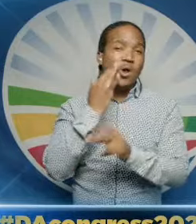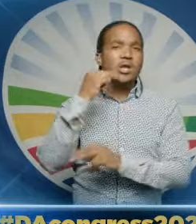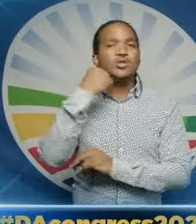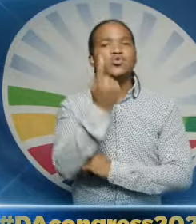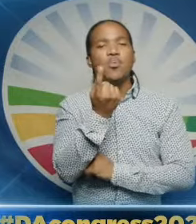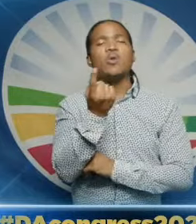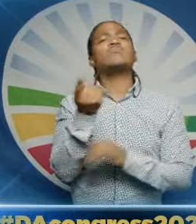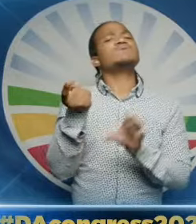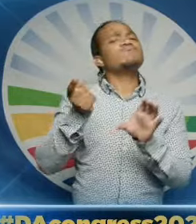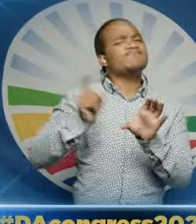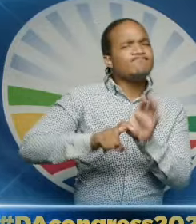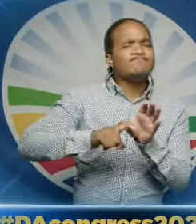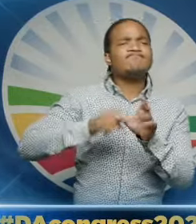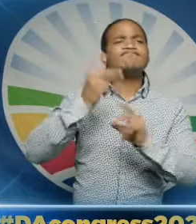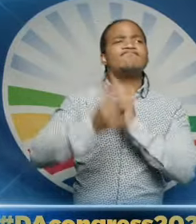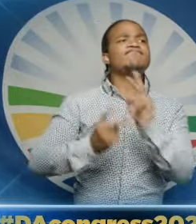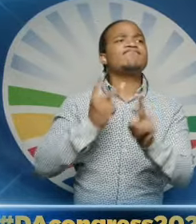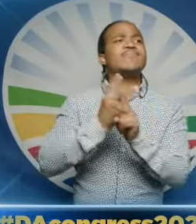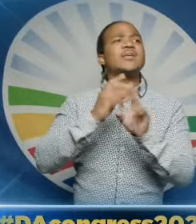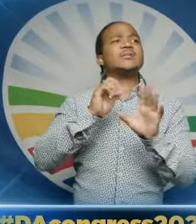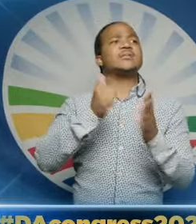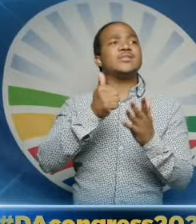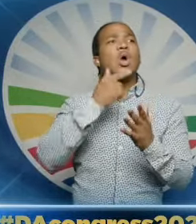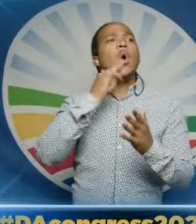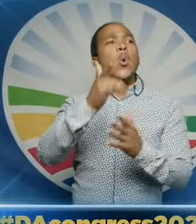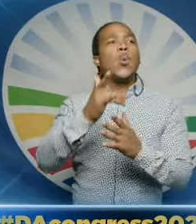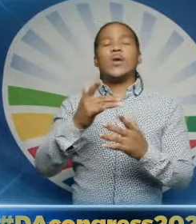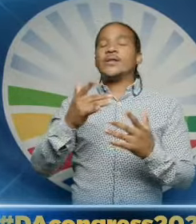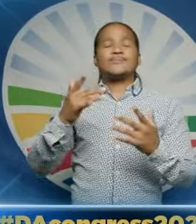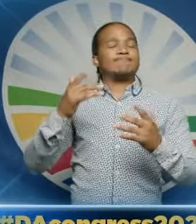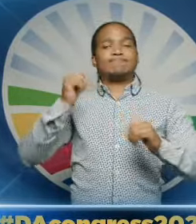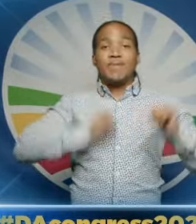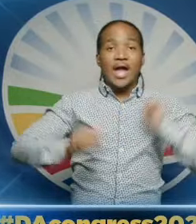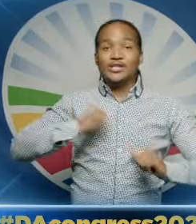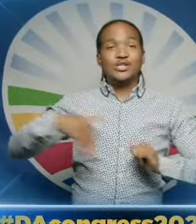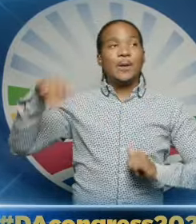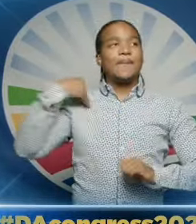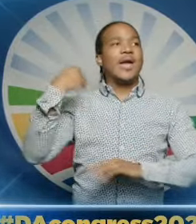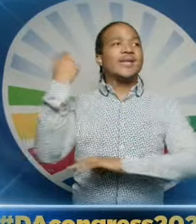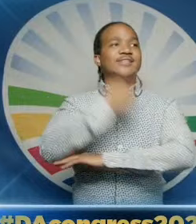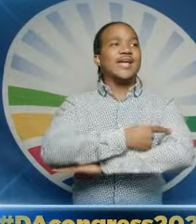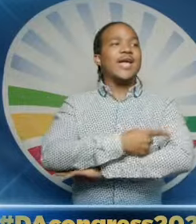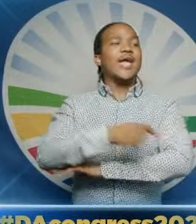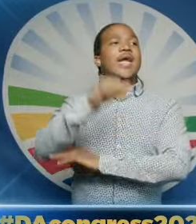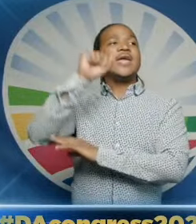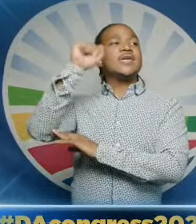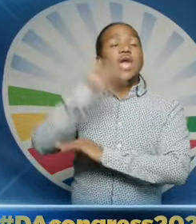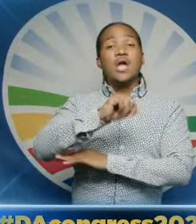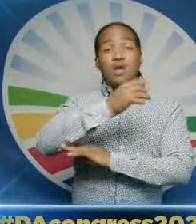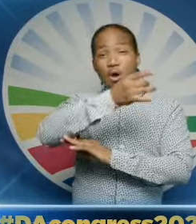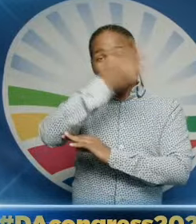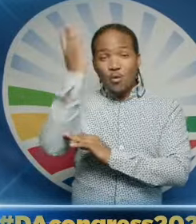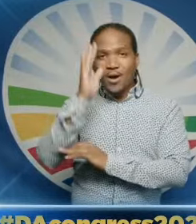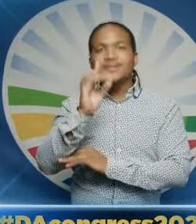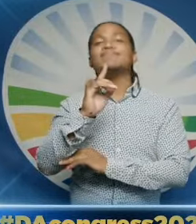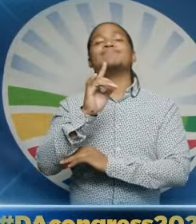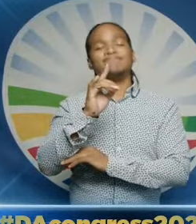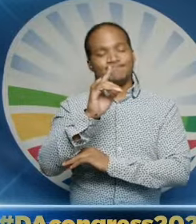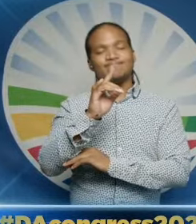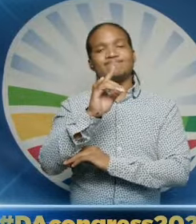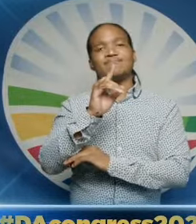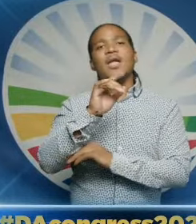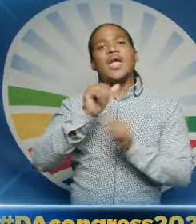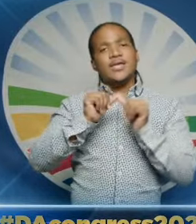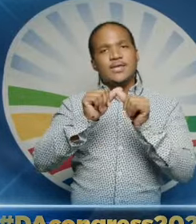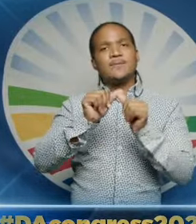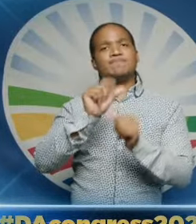Join us at 9:30 a.m. It's going to be an action-packed day. That's right. Don't forget to keep liking and